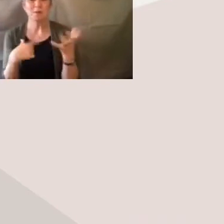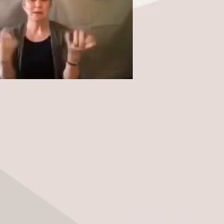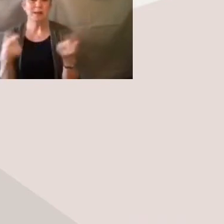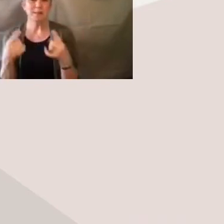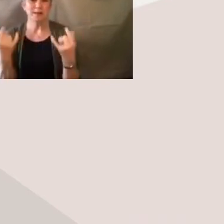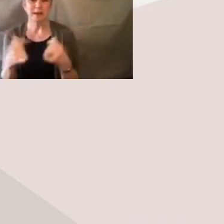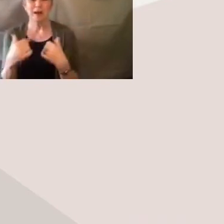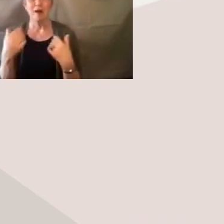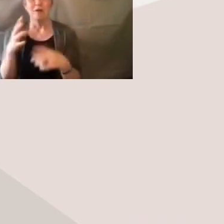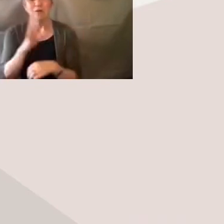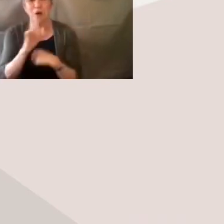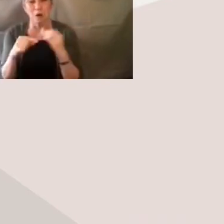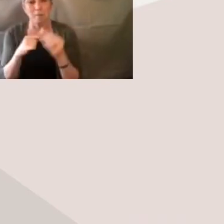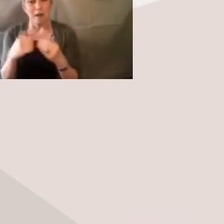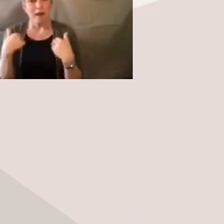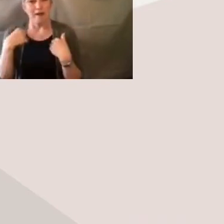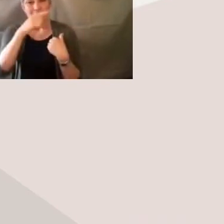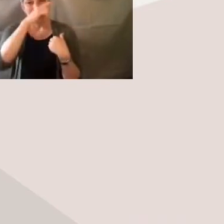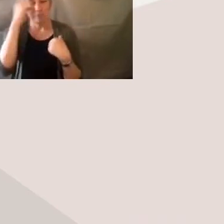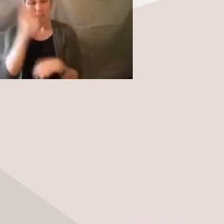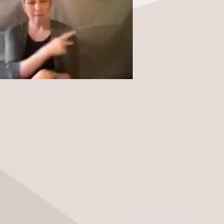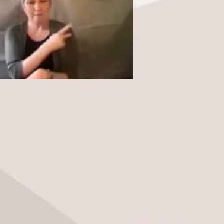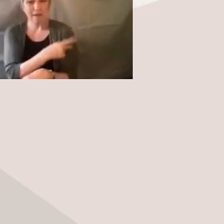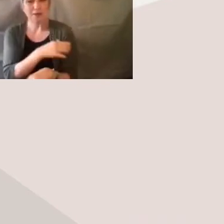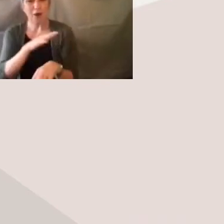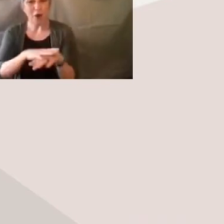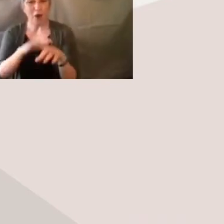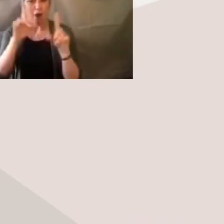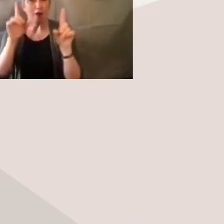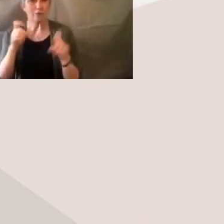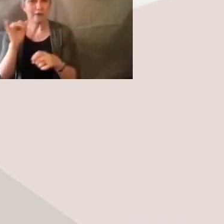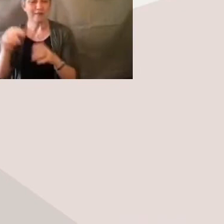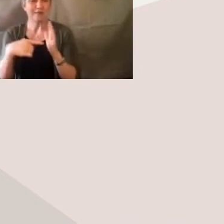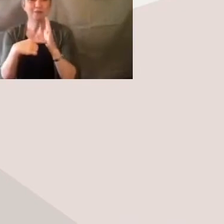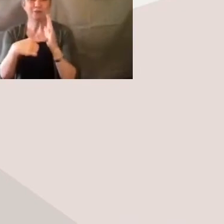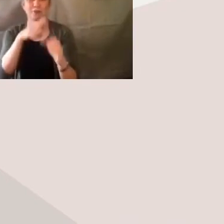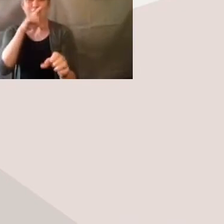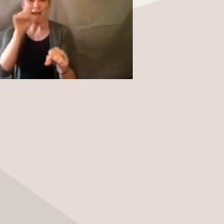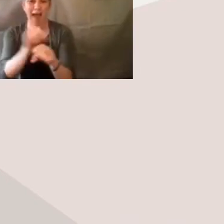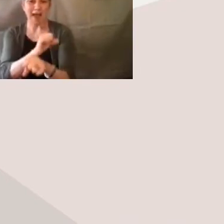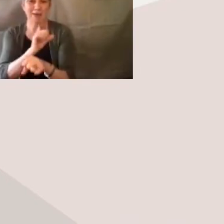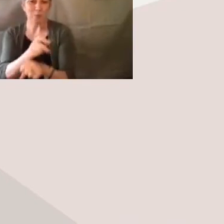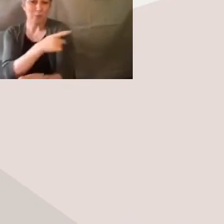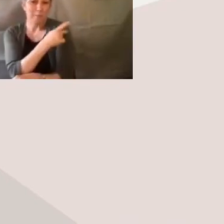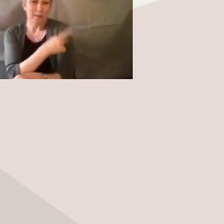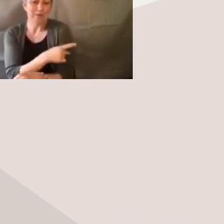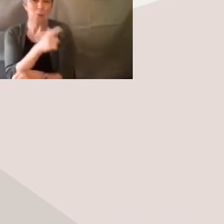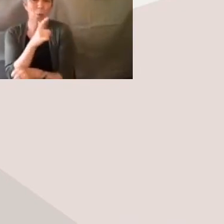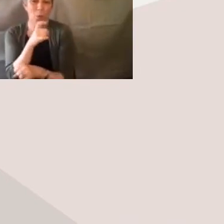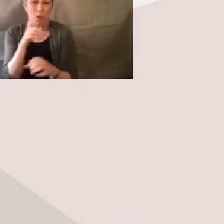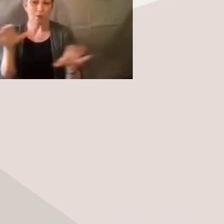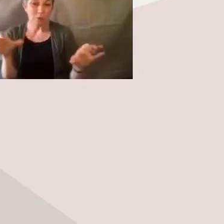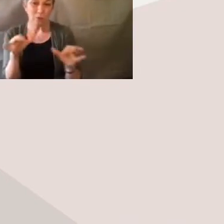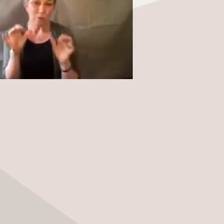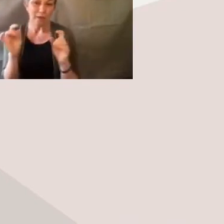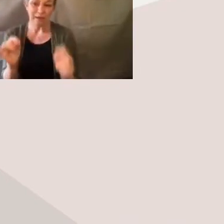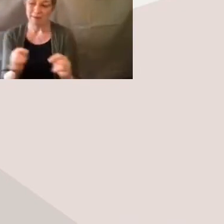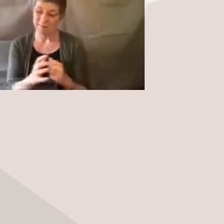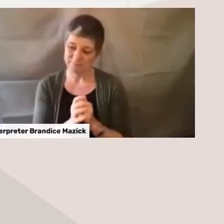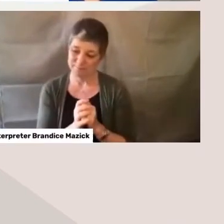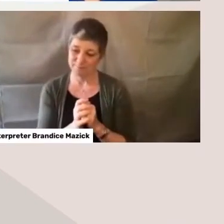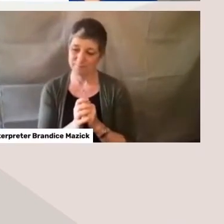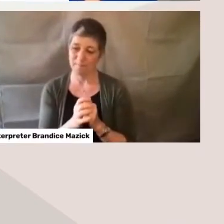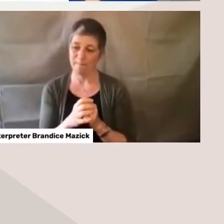Black patients, on trials like this, showing actual patients who are on clinical trials.